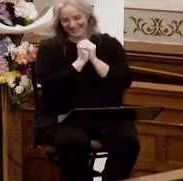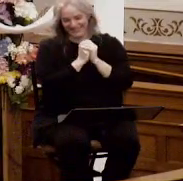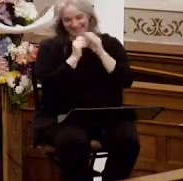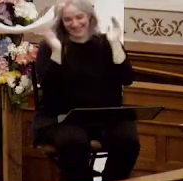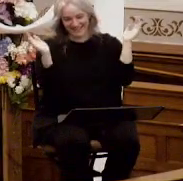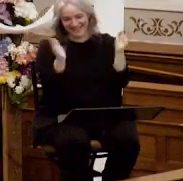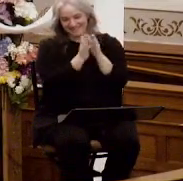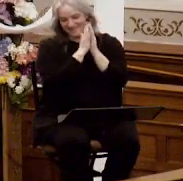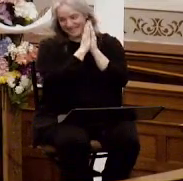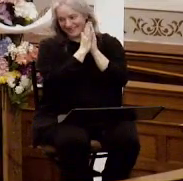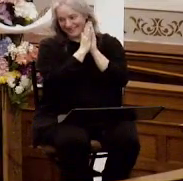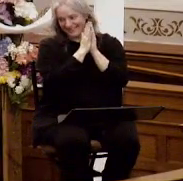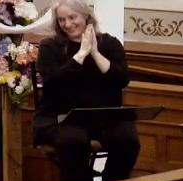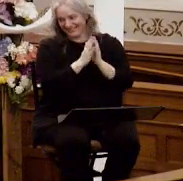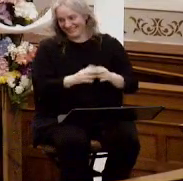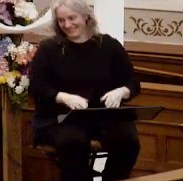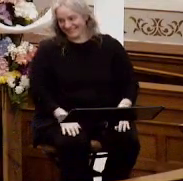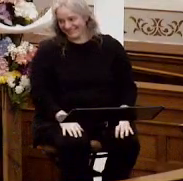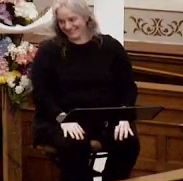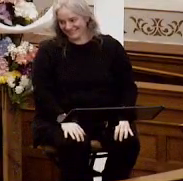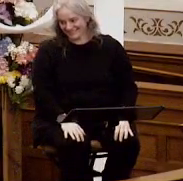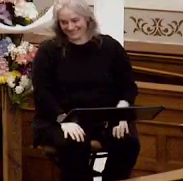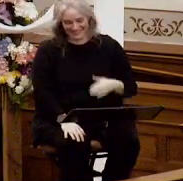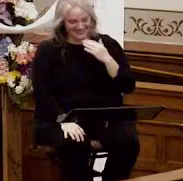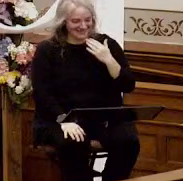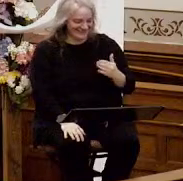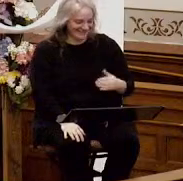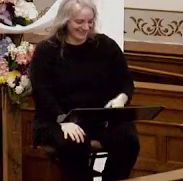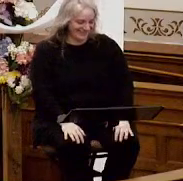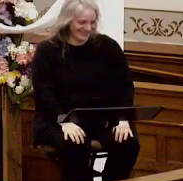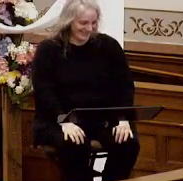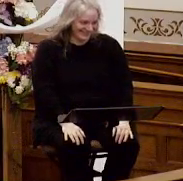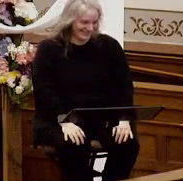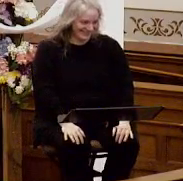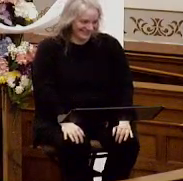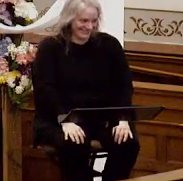Hallelujah. Amen. Amen. Thank you.